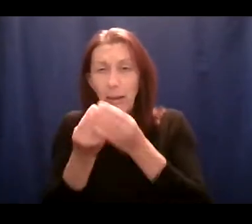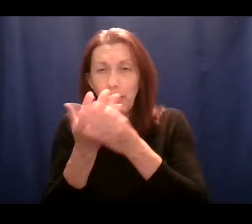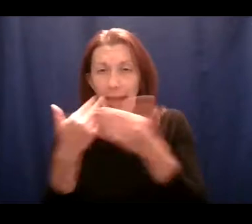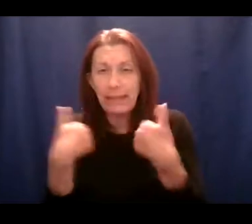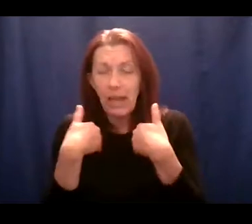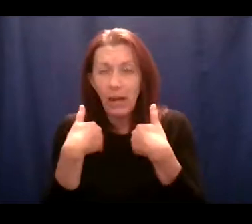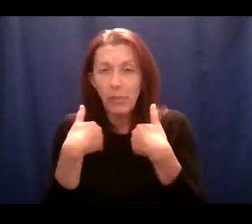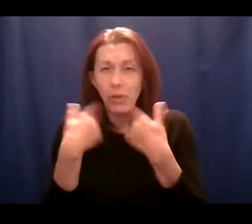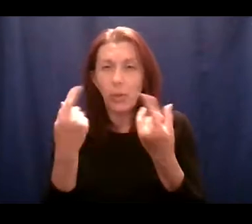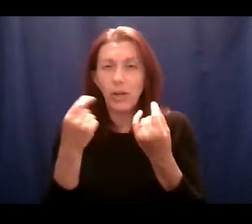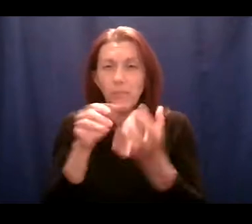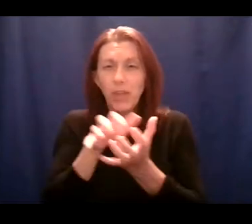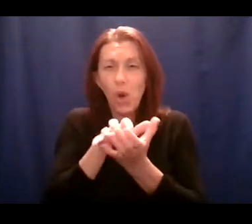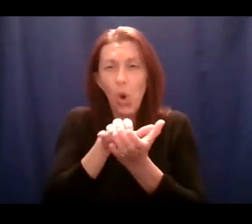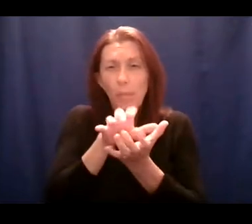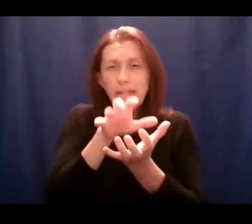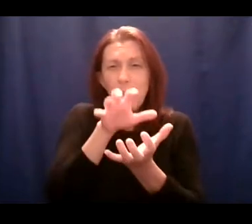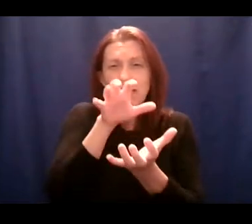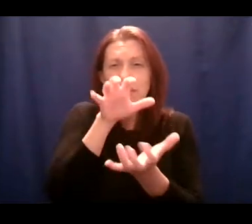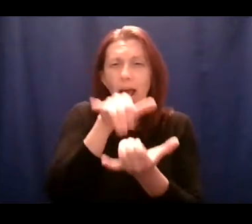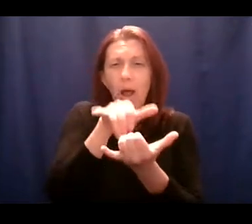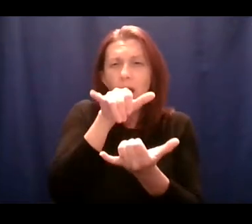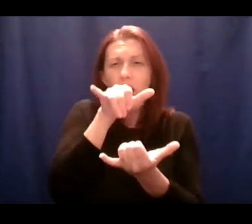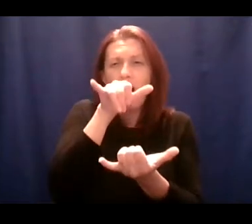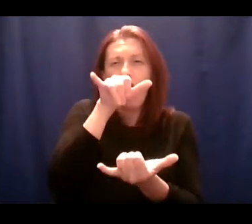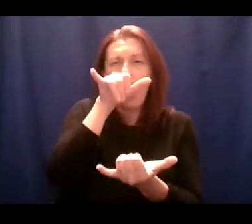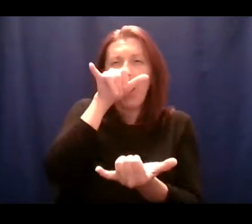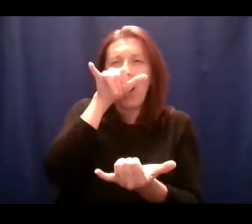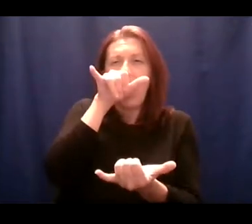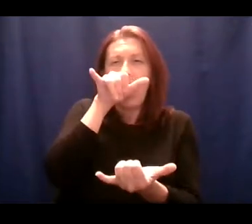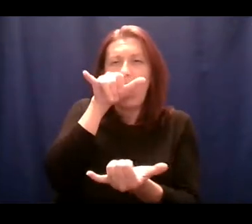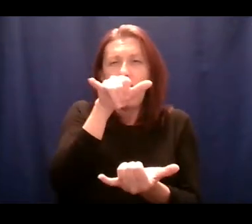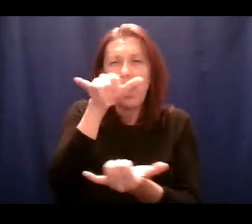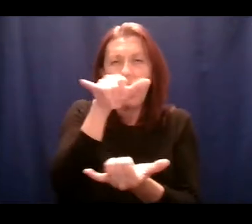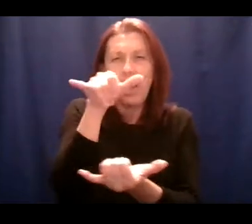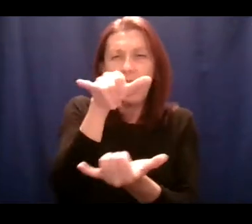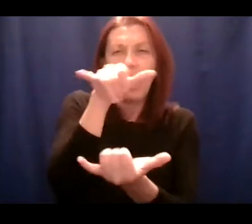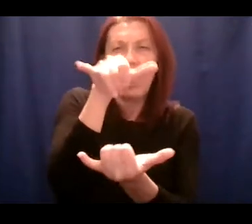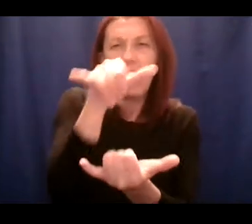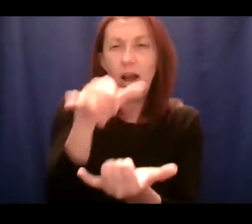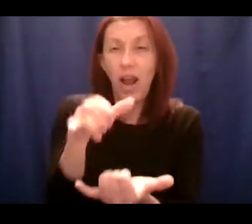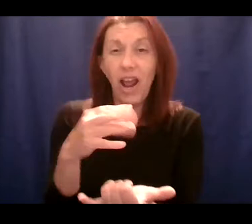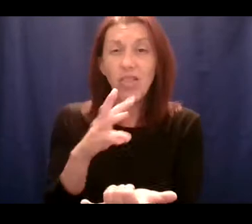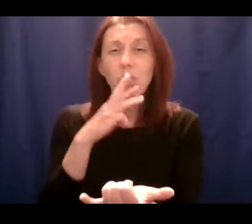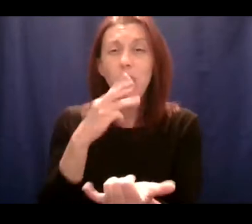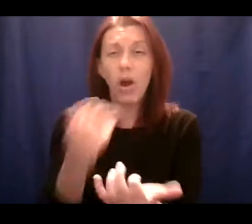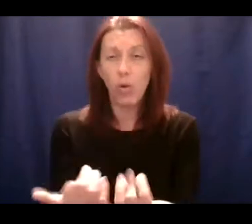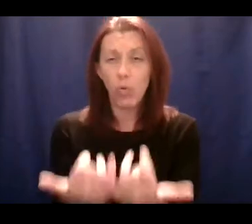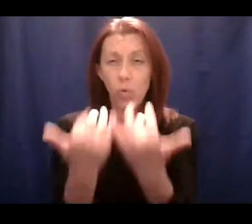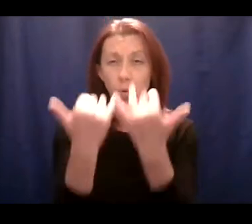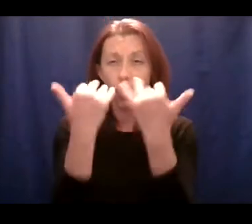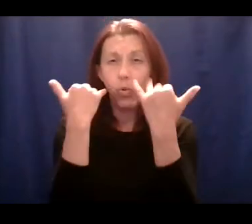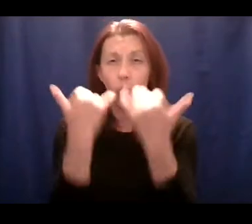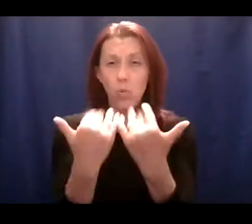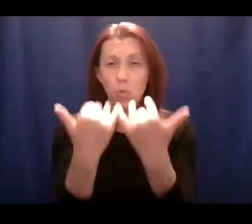it moves through the water, and it collects that in its mouth. It goes over its gills, which it breathes from. Those